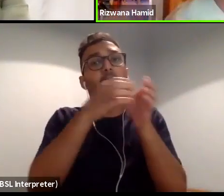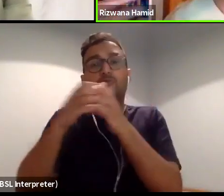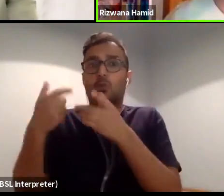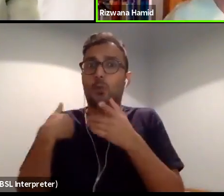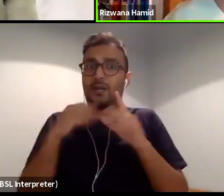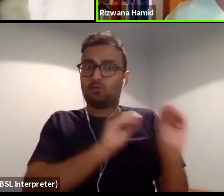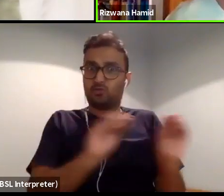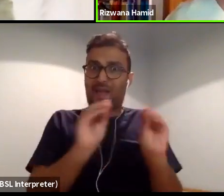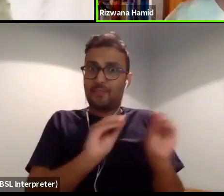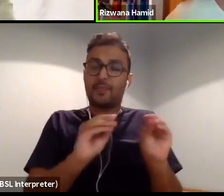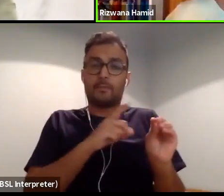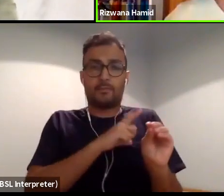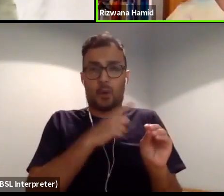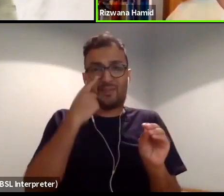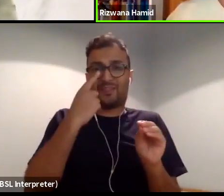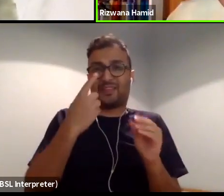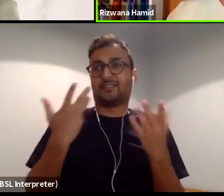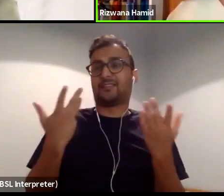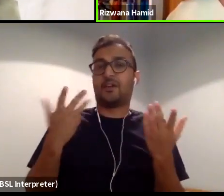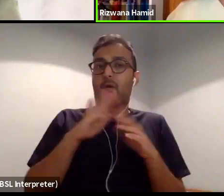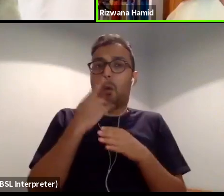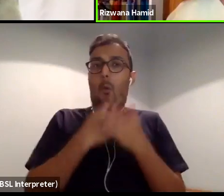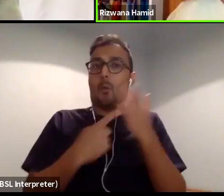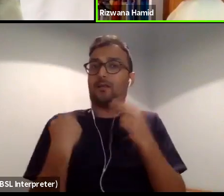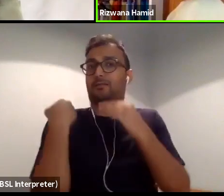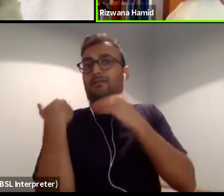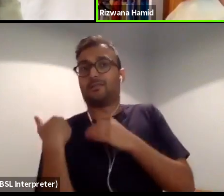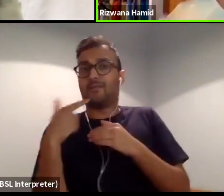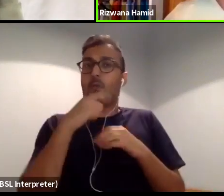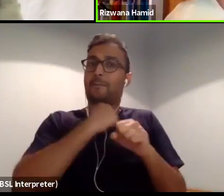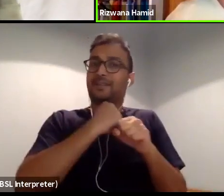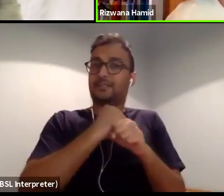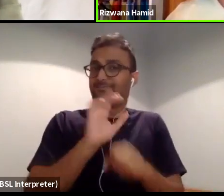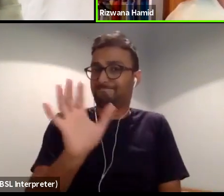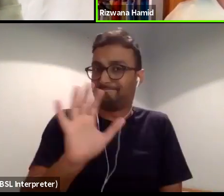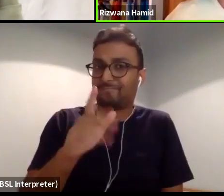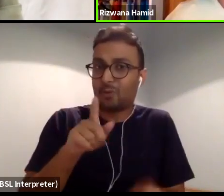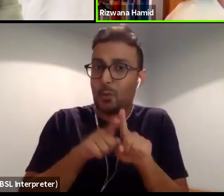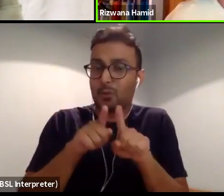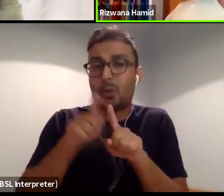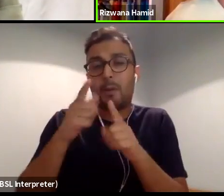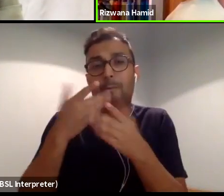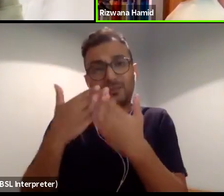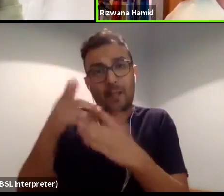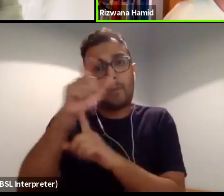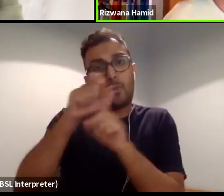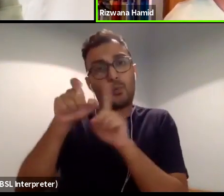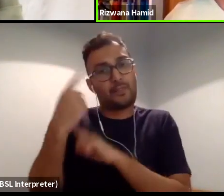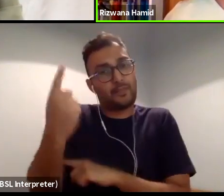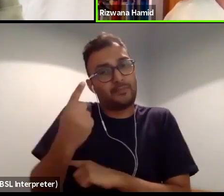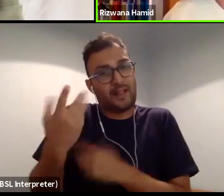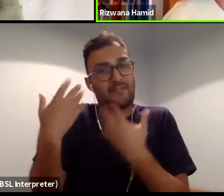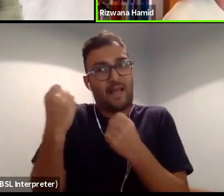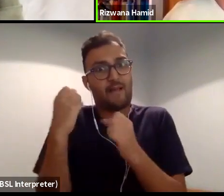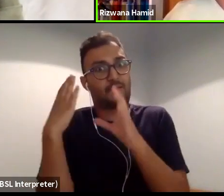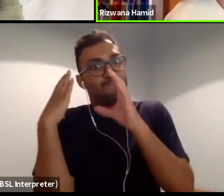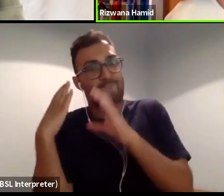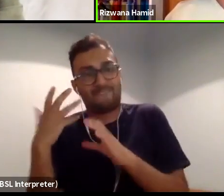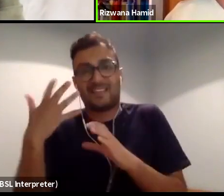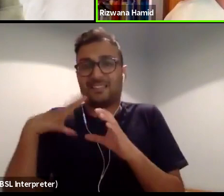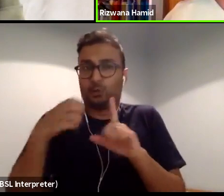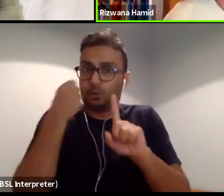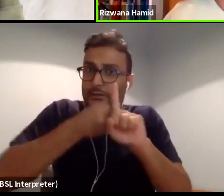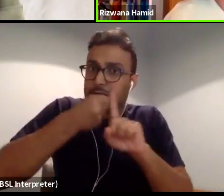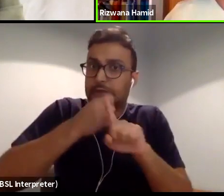only falls on the media, that Muslim community also has its share in changing the narrative. And so we run